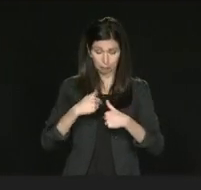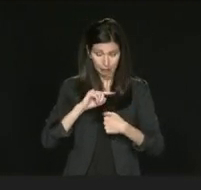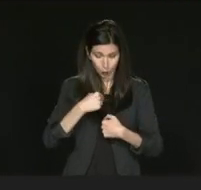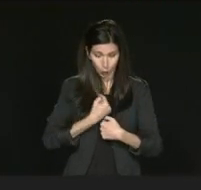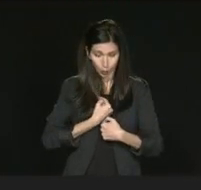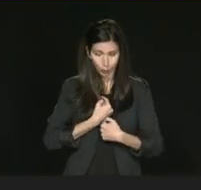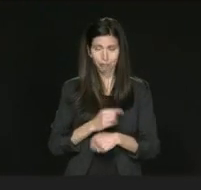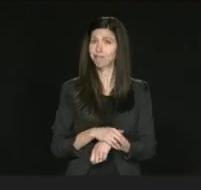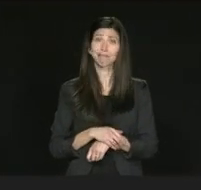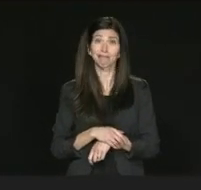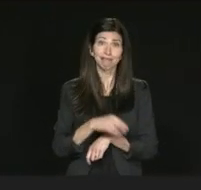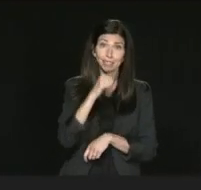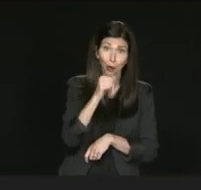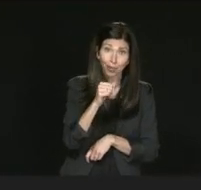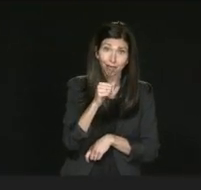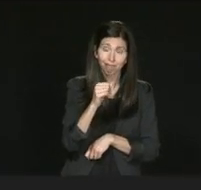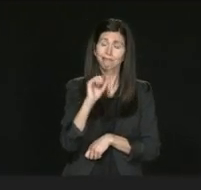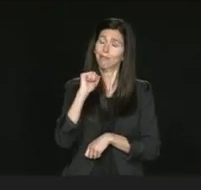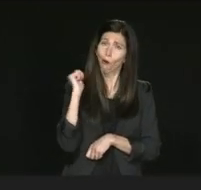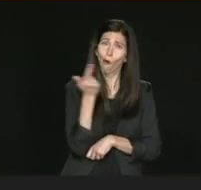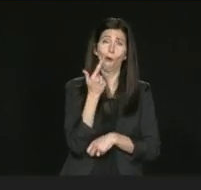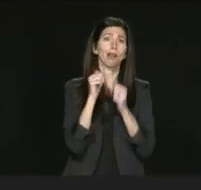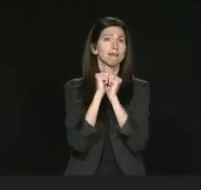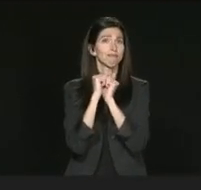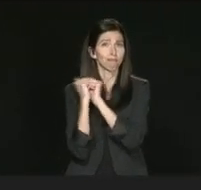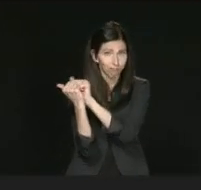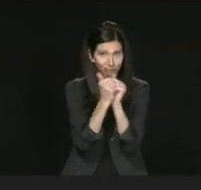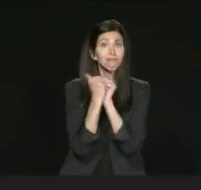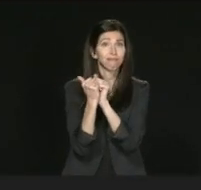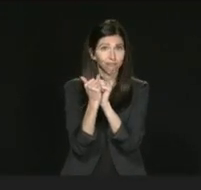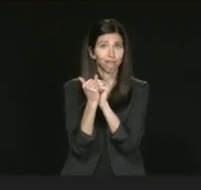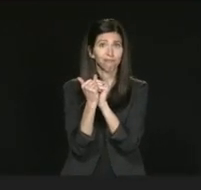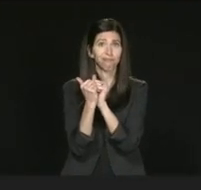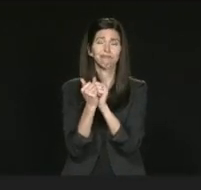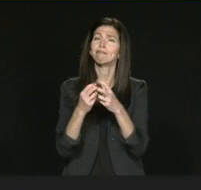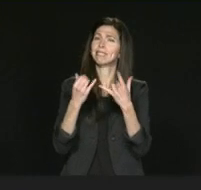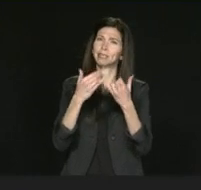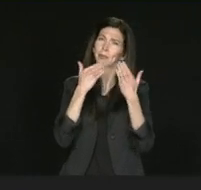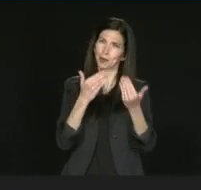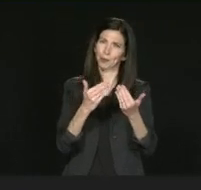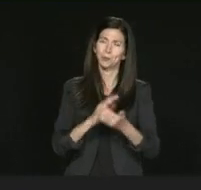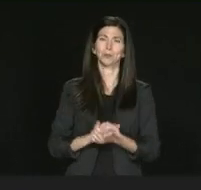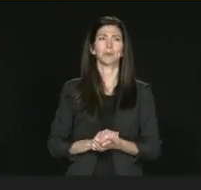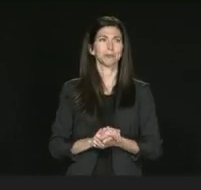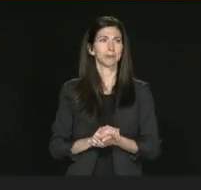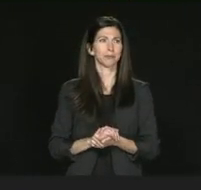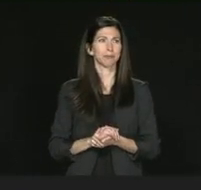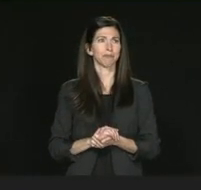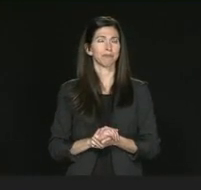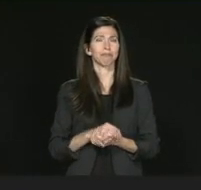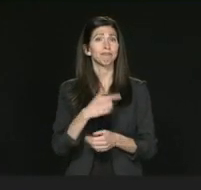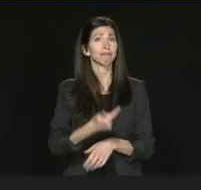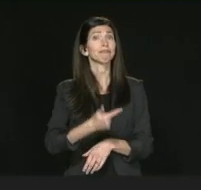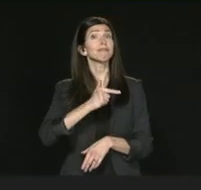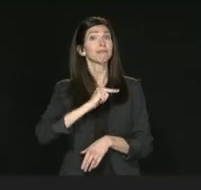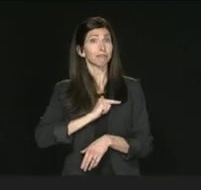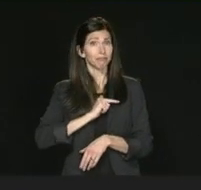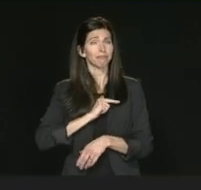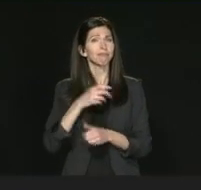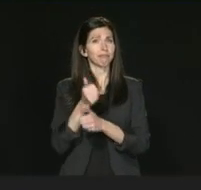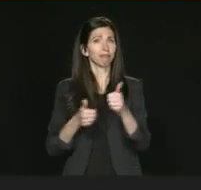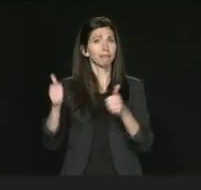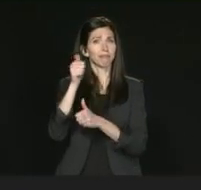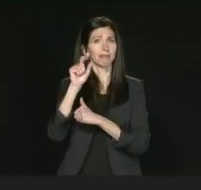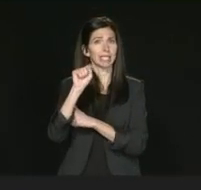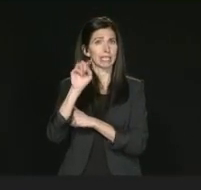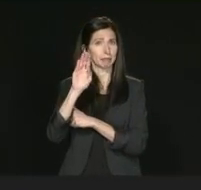New. I'd like to take this opportunity to provide you with a quick update on the Canadian